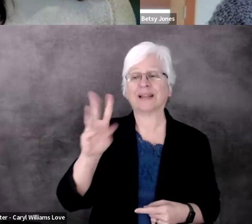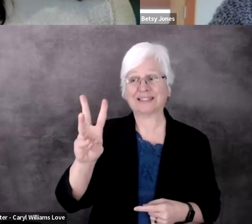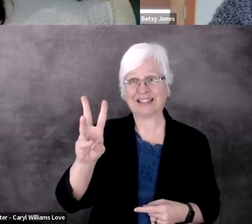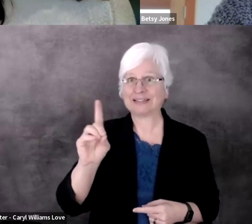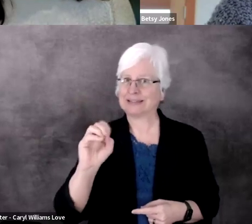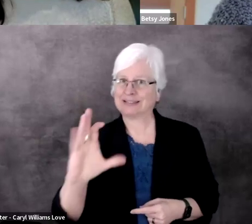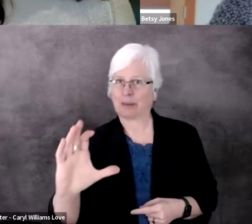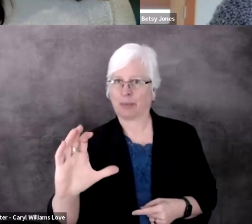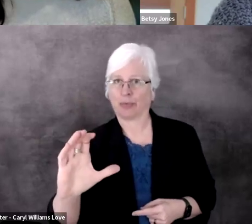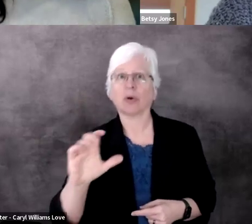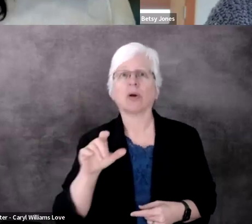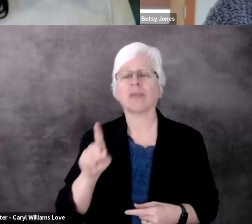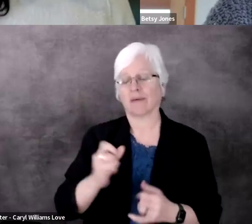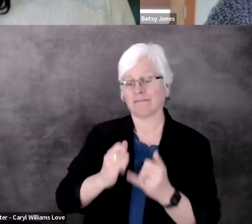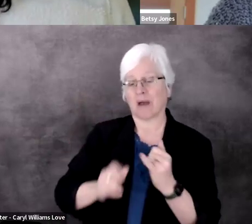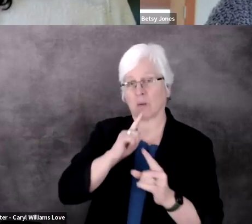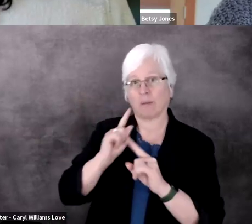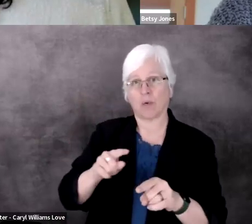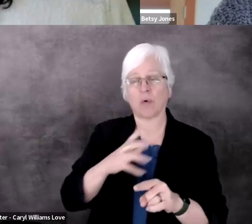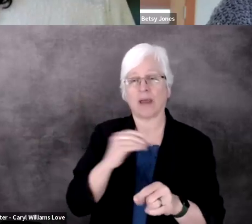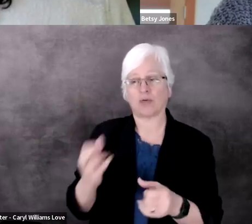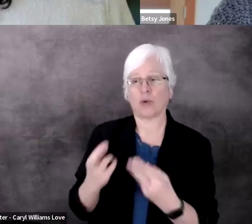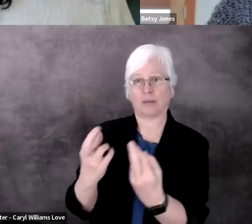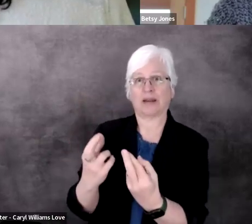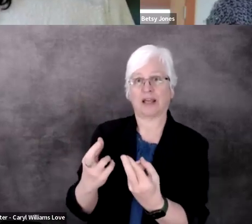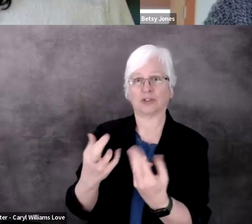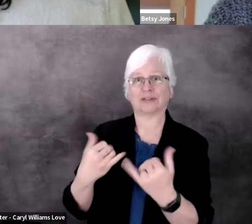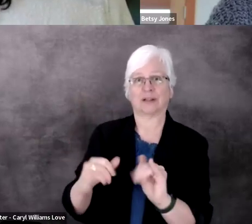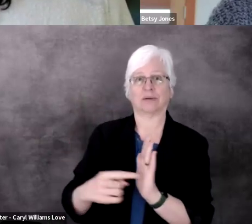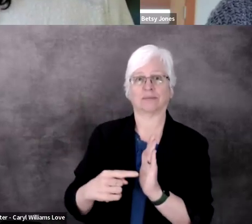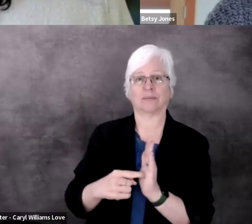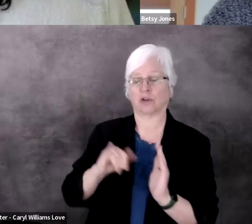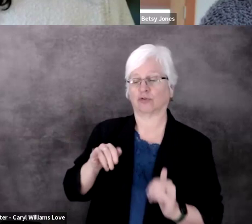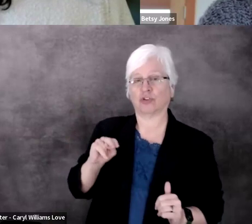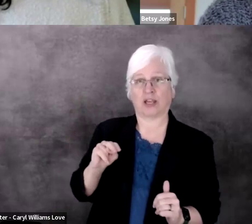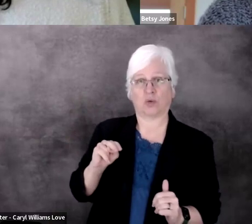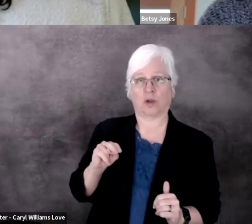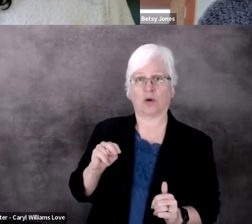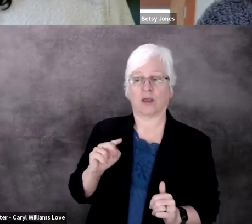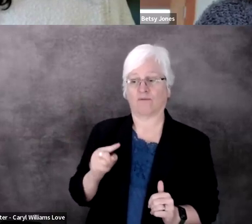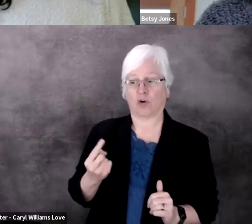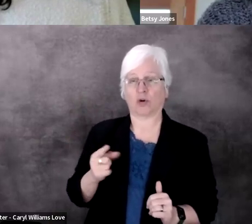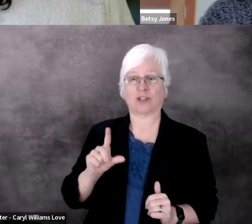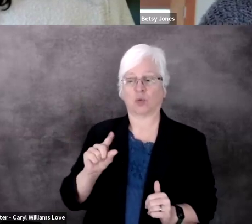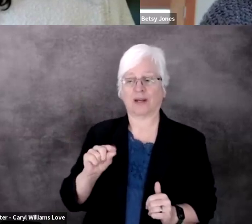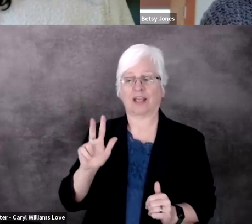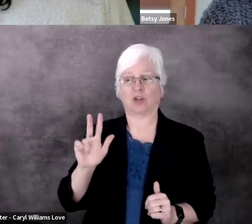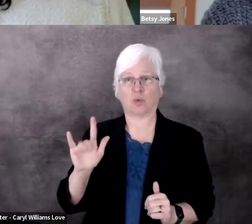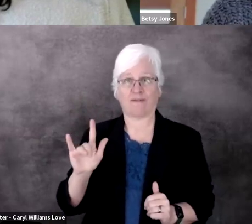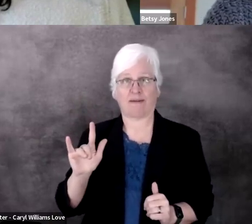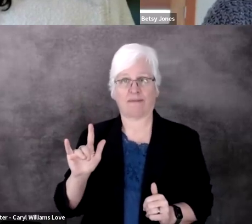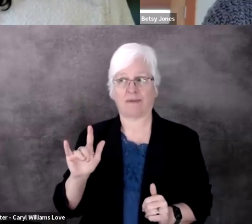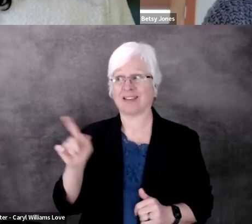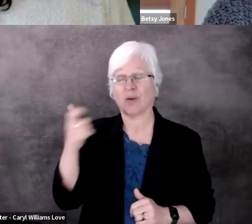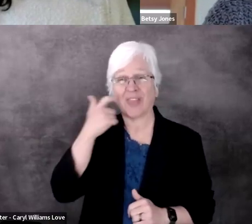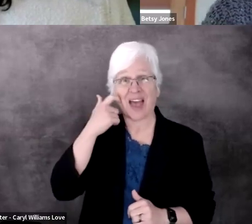committee's final report and recommendations remain due as of January 1, 2025. So the decision process map that I